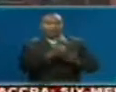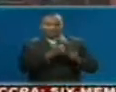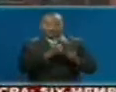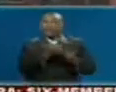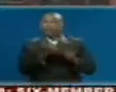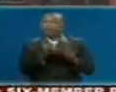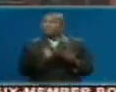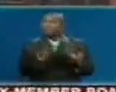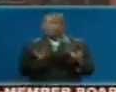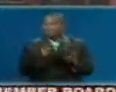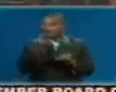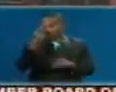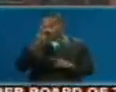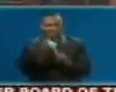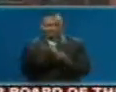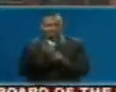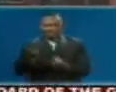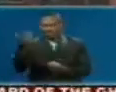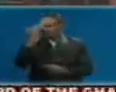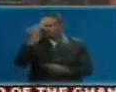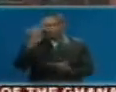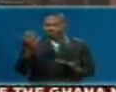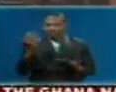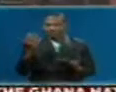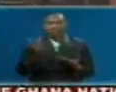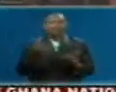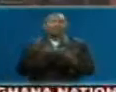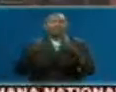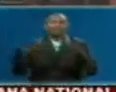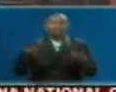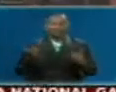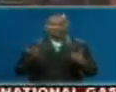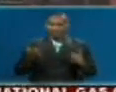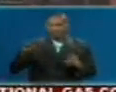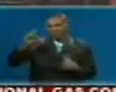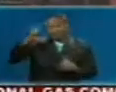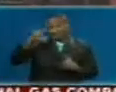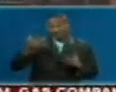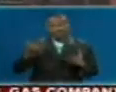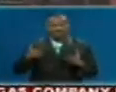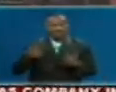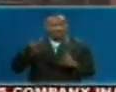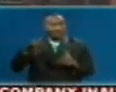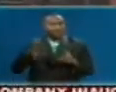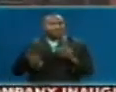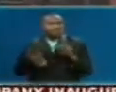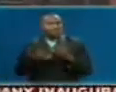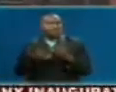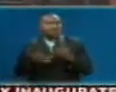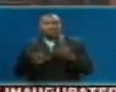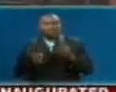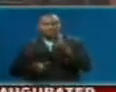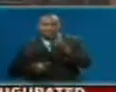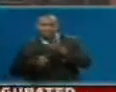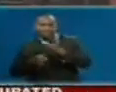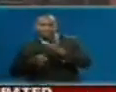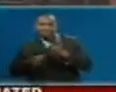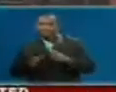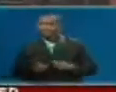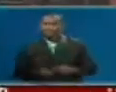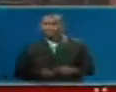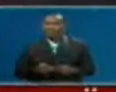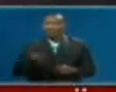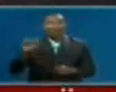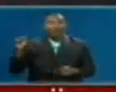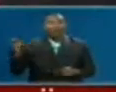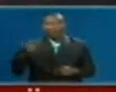why. However, with the resources available to the government, there is the need to acquire assistance of